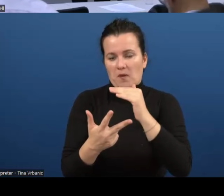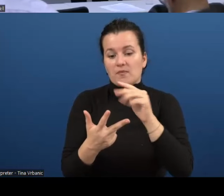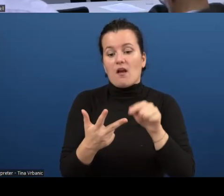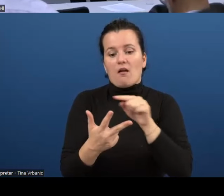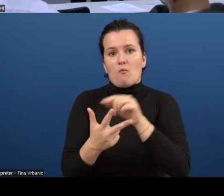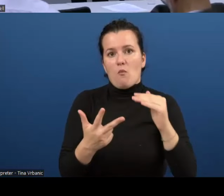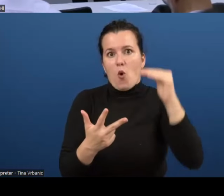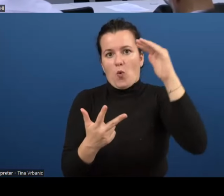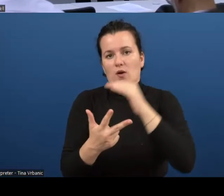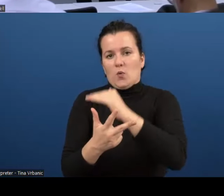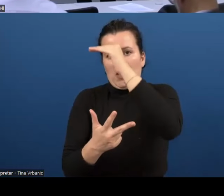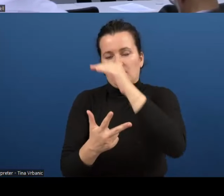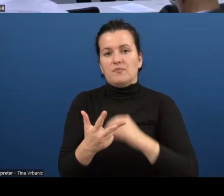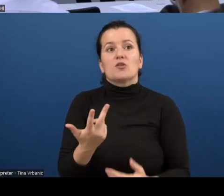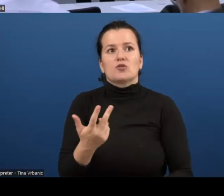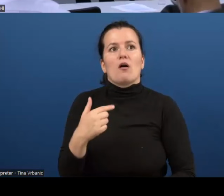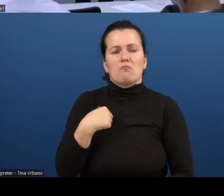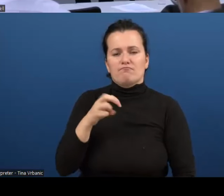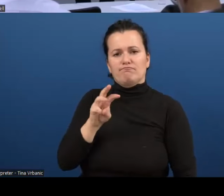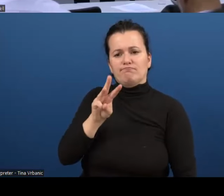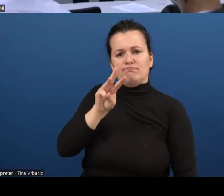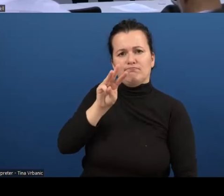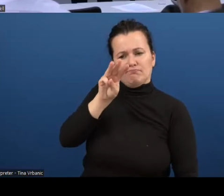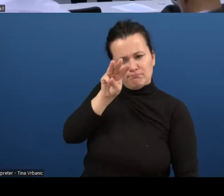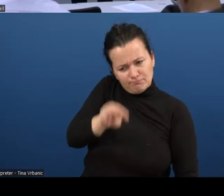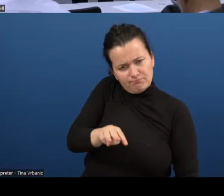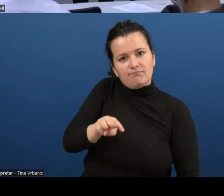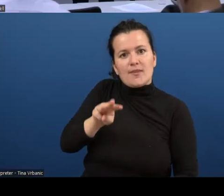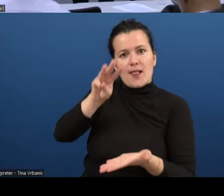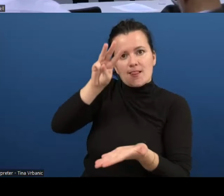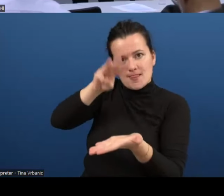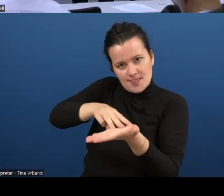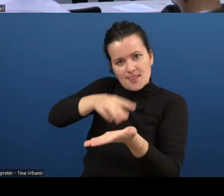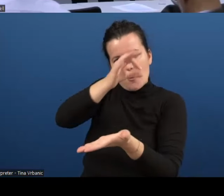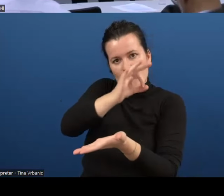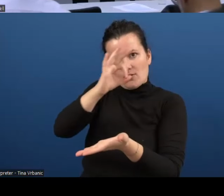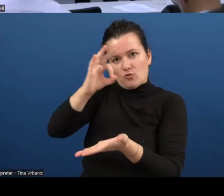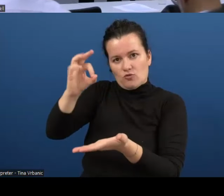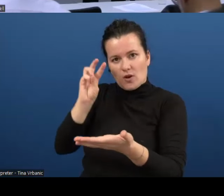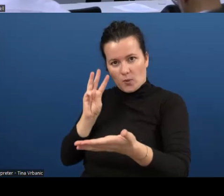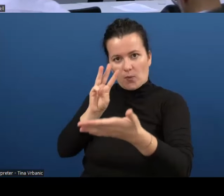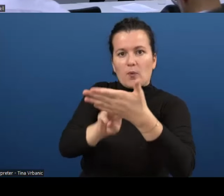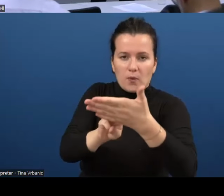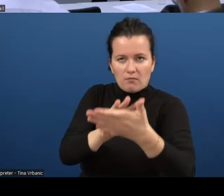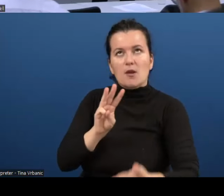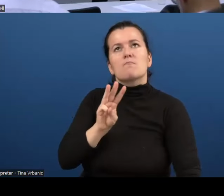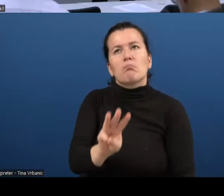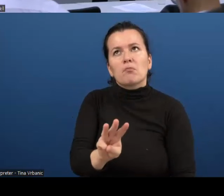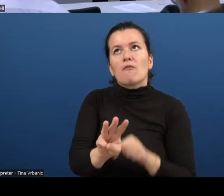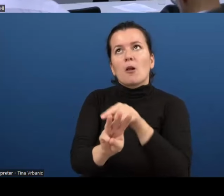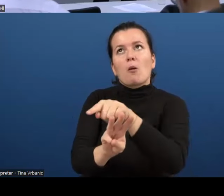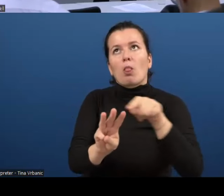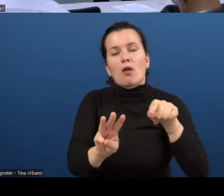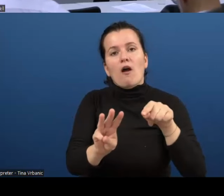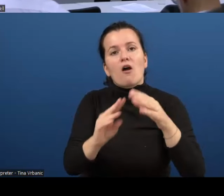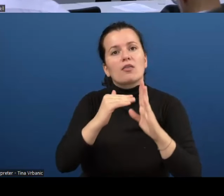experience is that they all 3 feel equally warm. So that's how your thermal perception works. It's